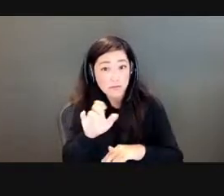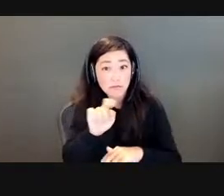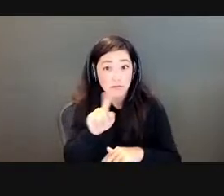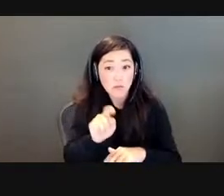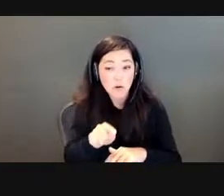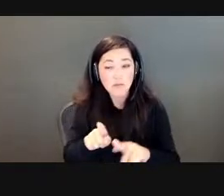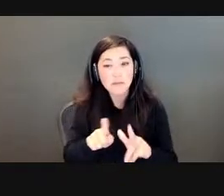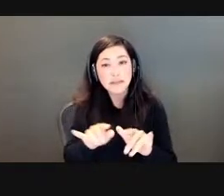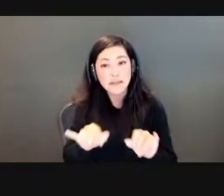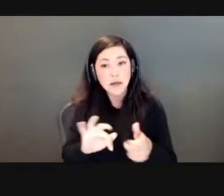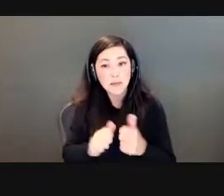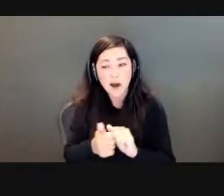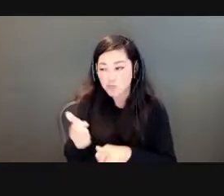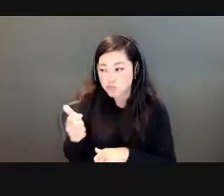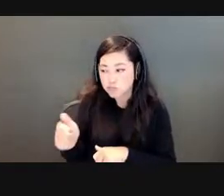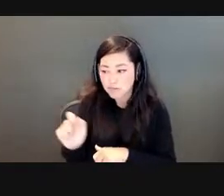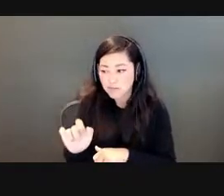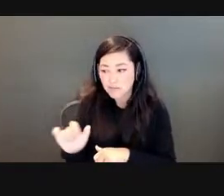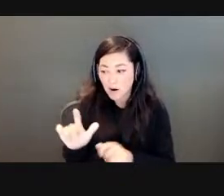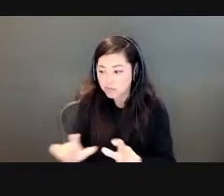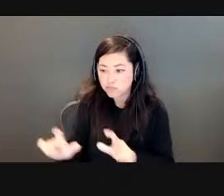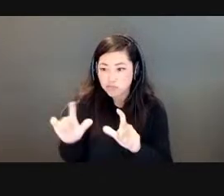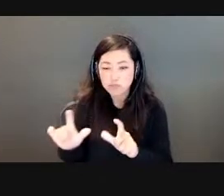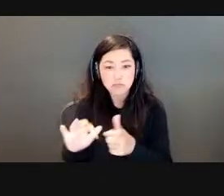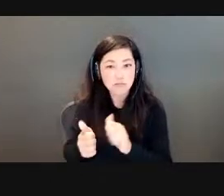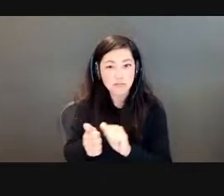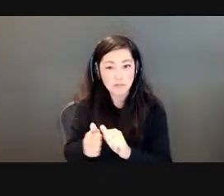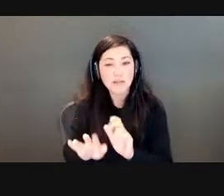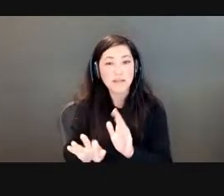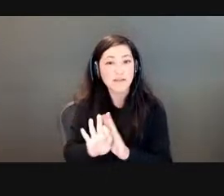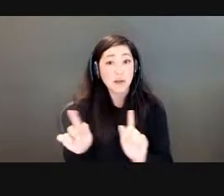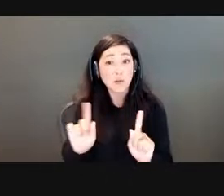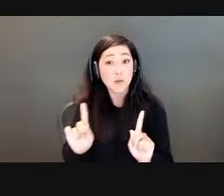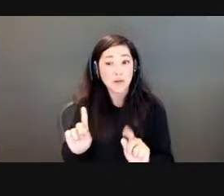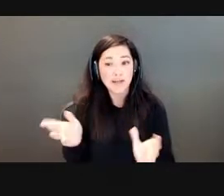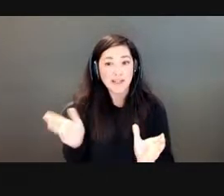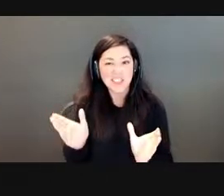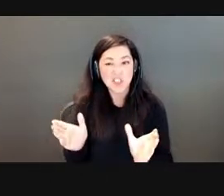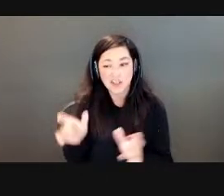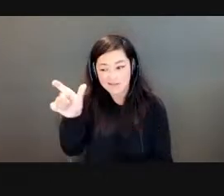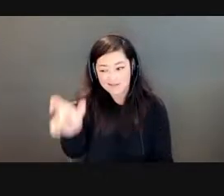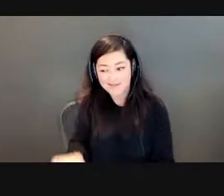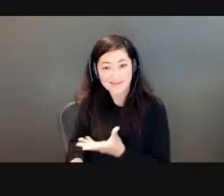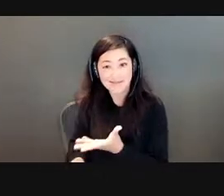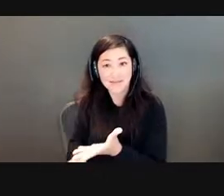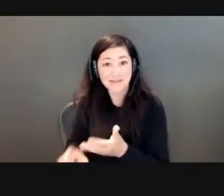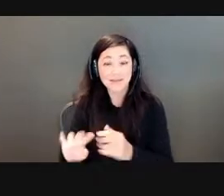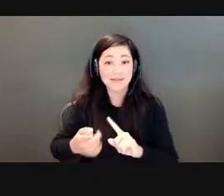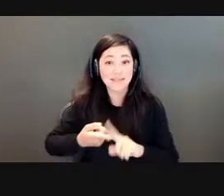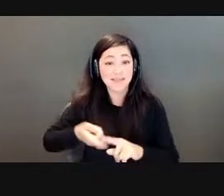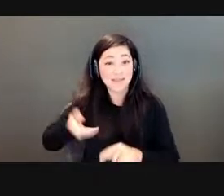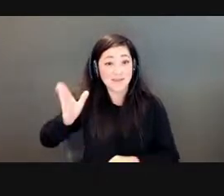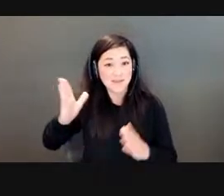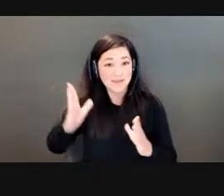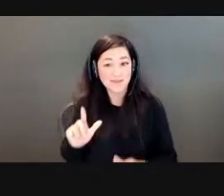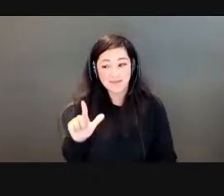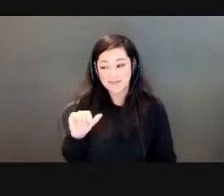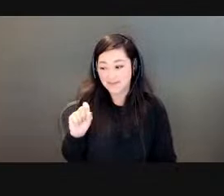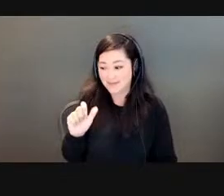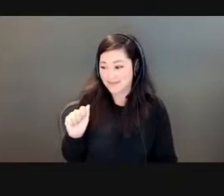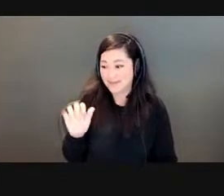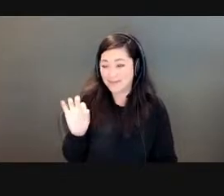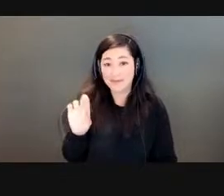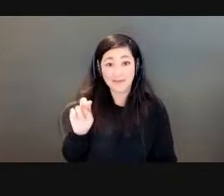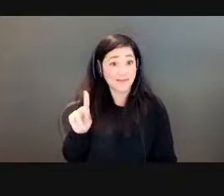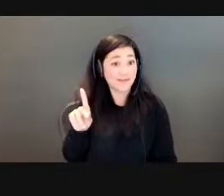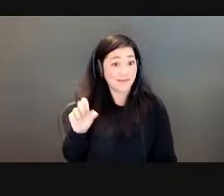how to access ASL can be found in the chat. Our first speaker this hour is Lisa Franks. Lisa